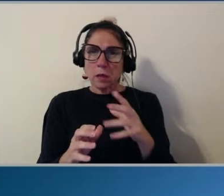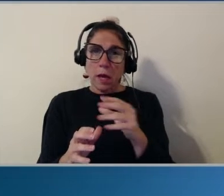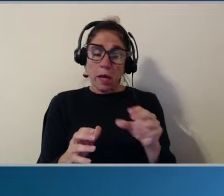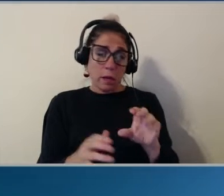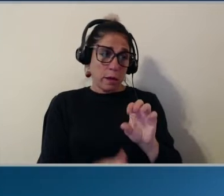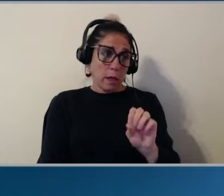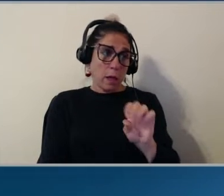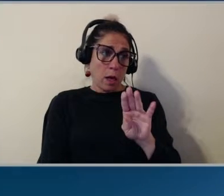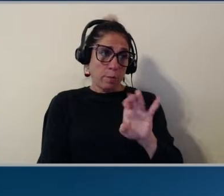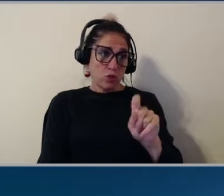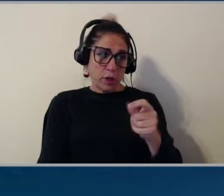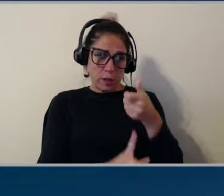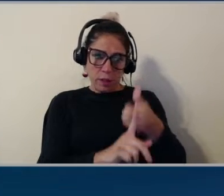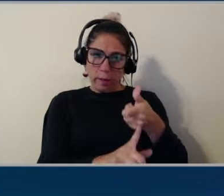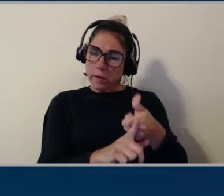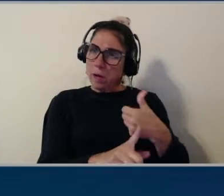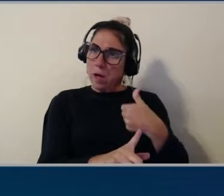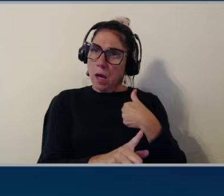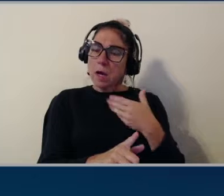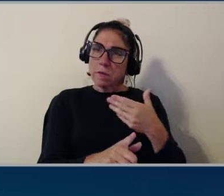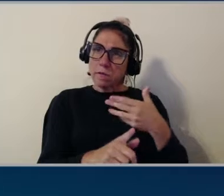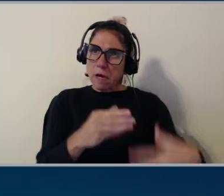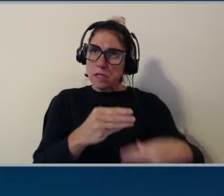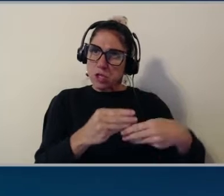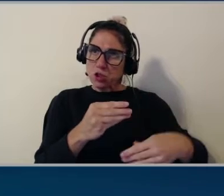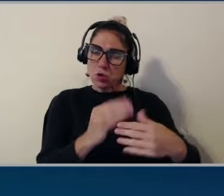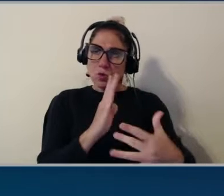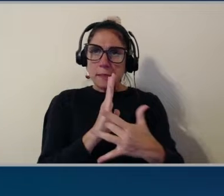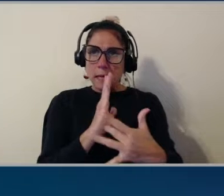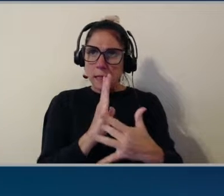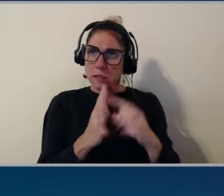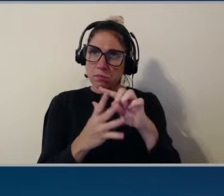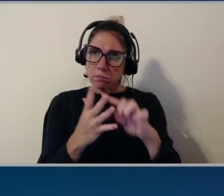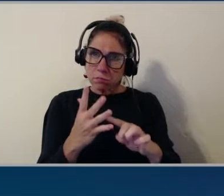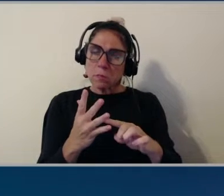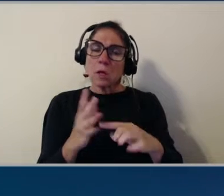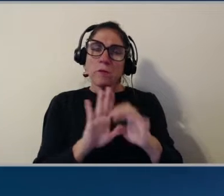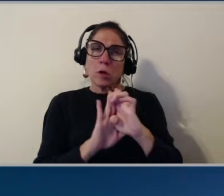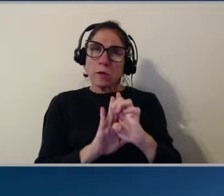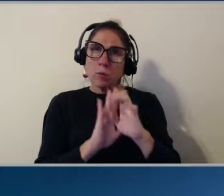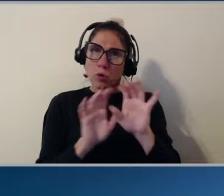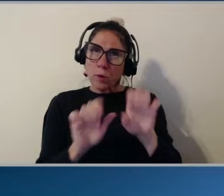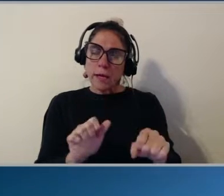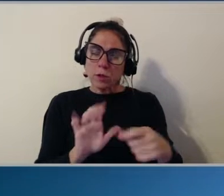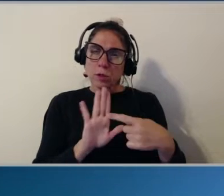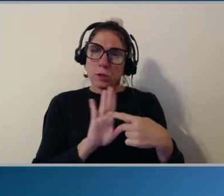has some additional techniques. For example, you can display